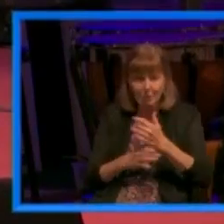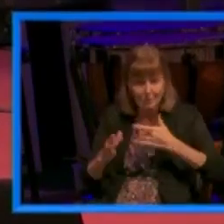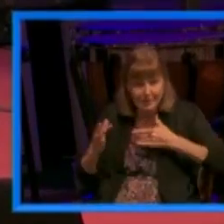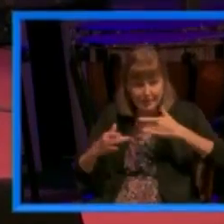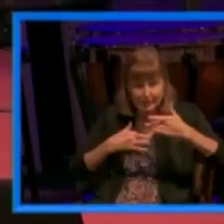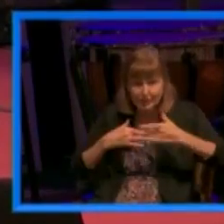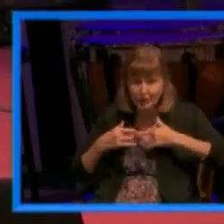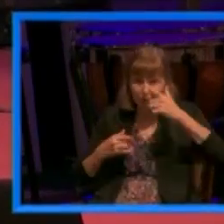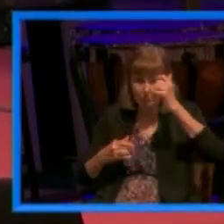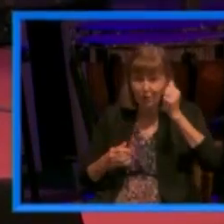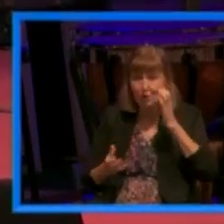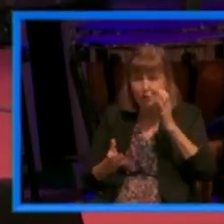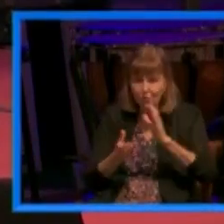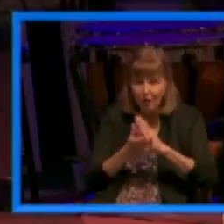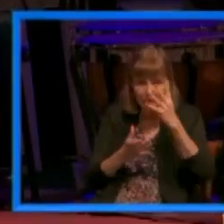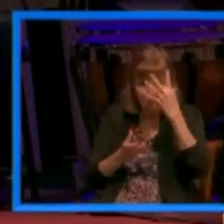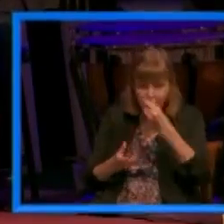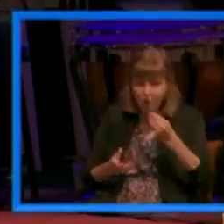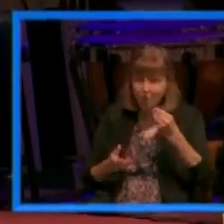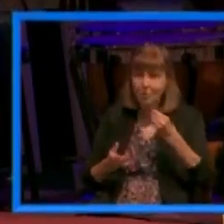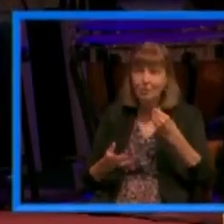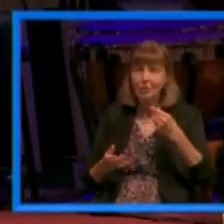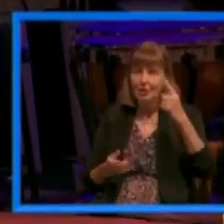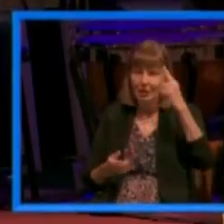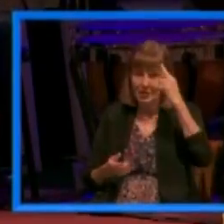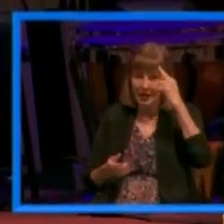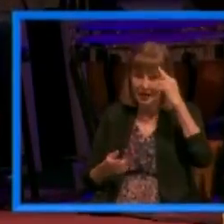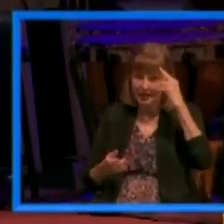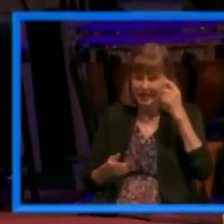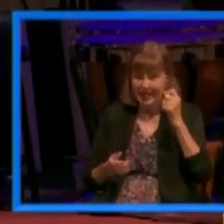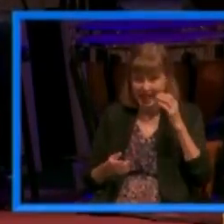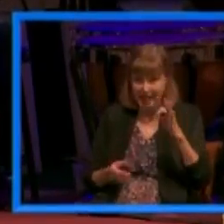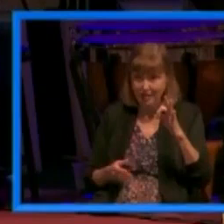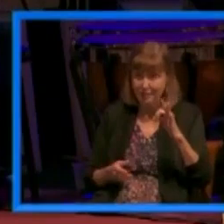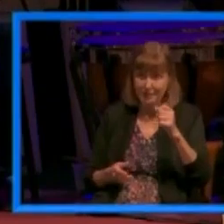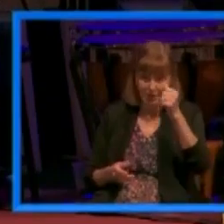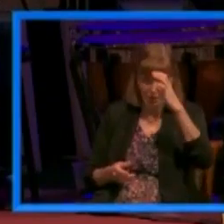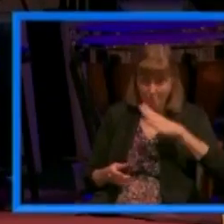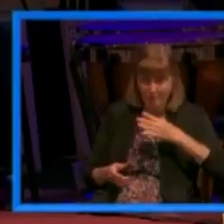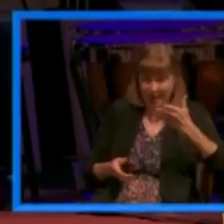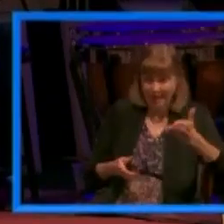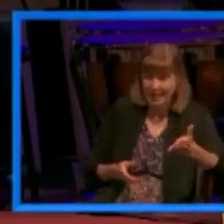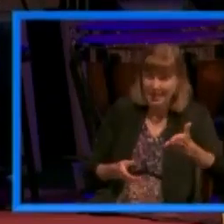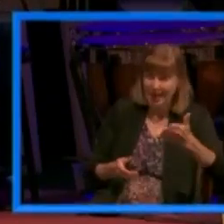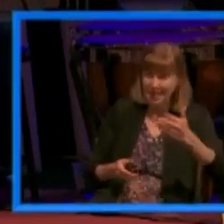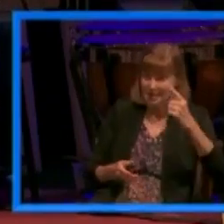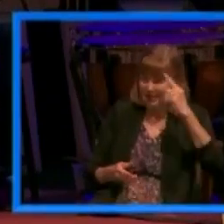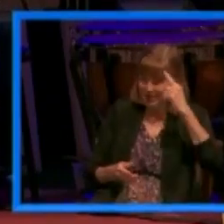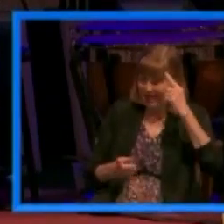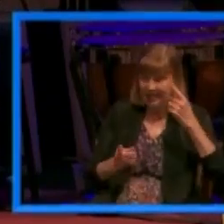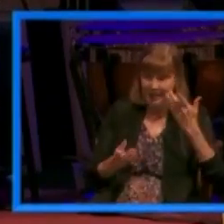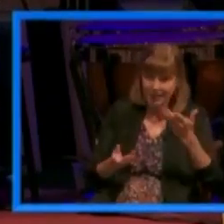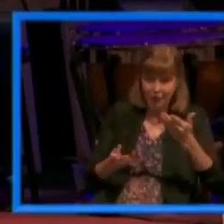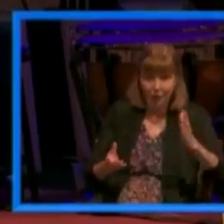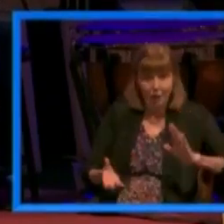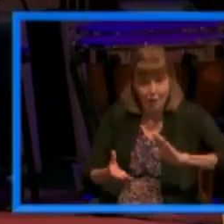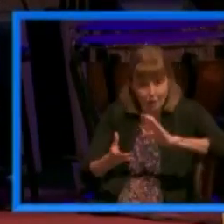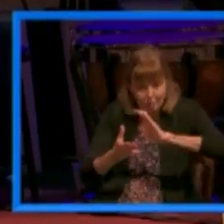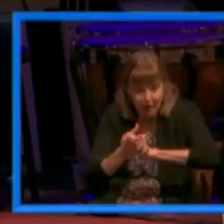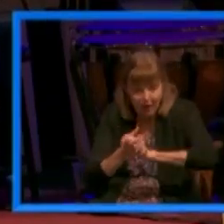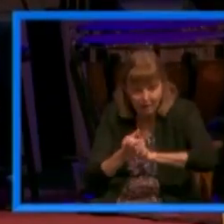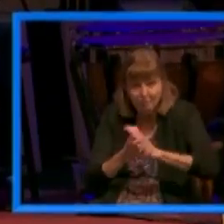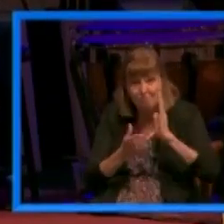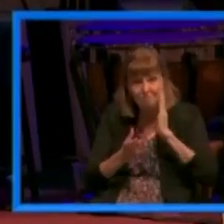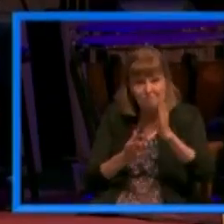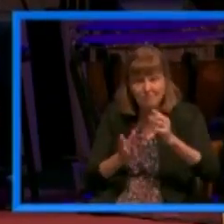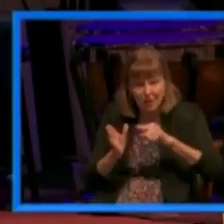in Egypt. He gets to scheming again on his own. He gets out on his own wisdom. As my mama would say, he's way out on his skis right now. He's not